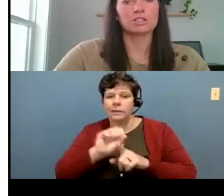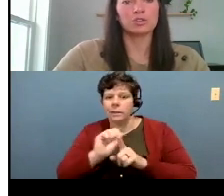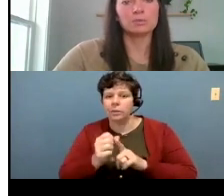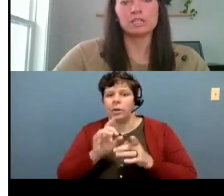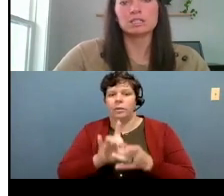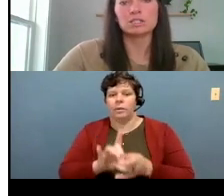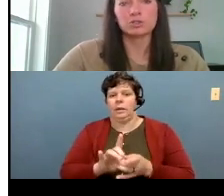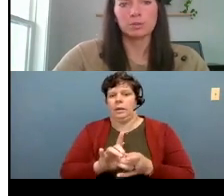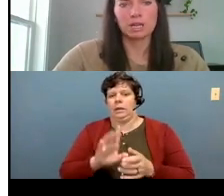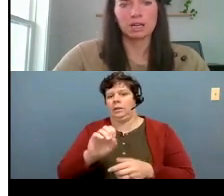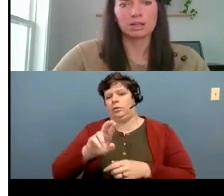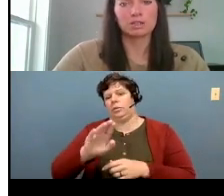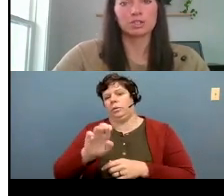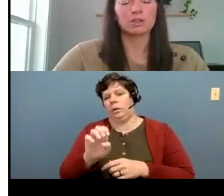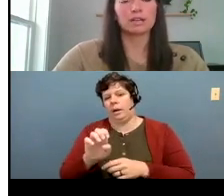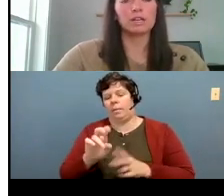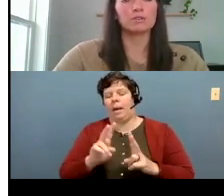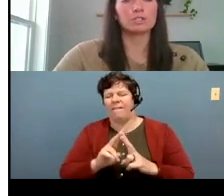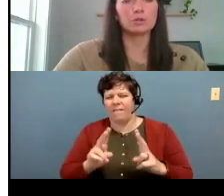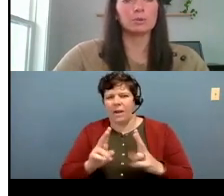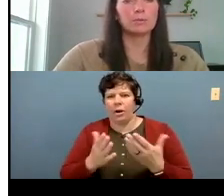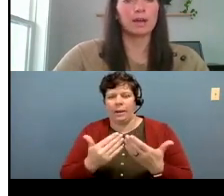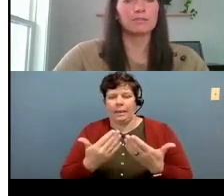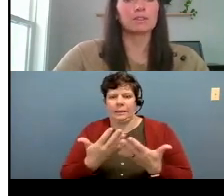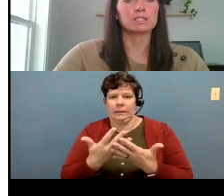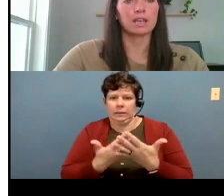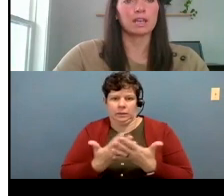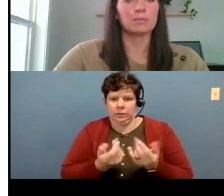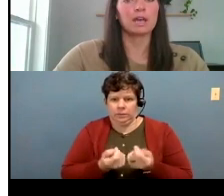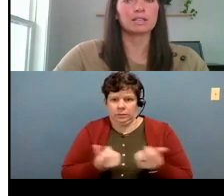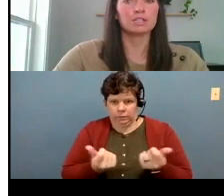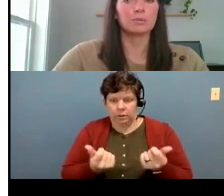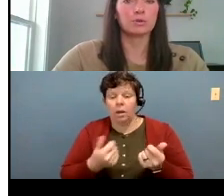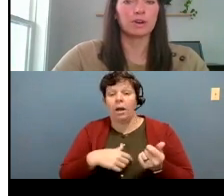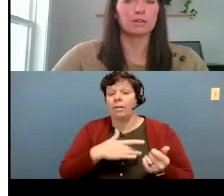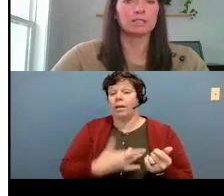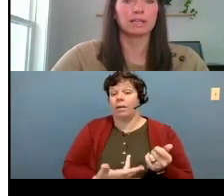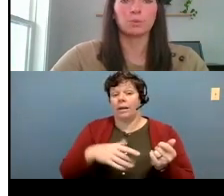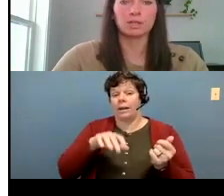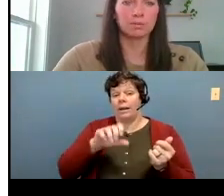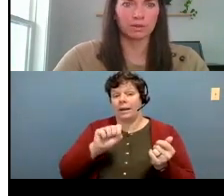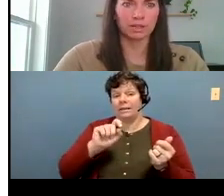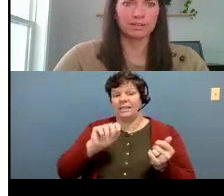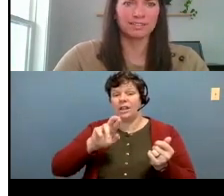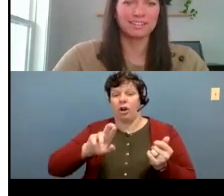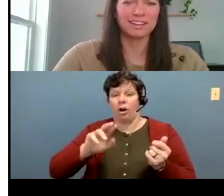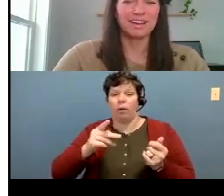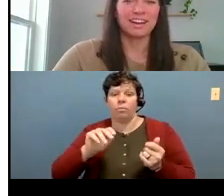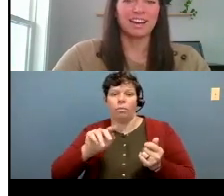are extremely discriminating. So the likelihood of 2 people having the same STR profile is like 1 in a